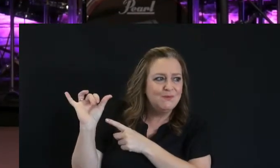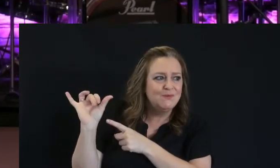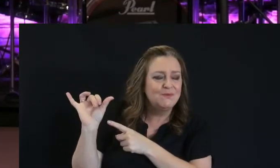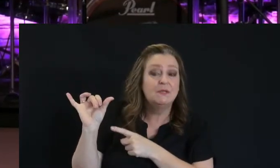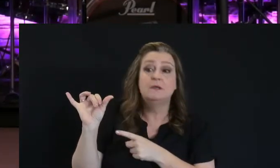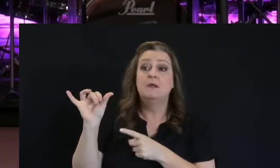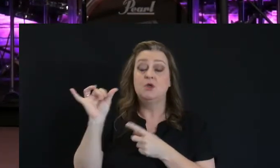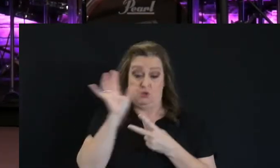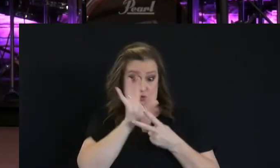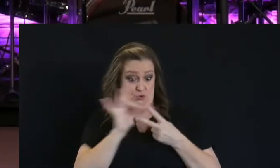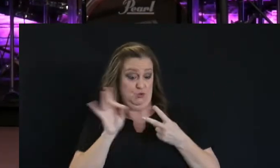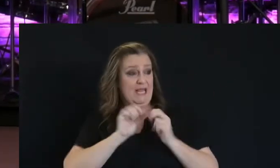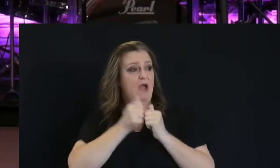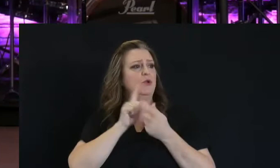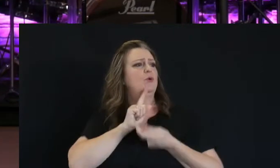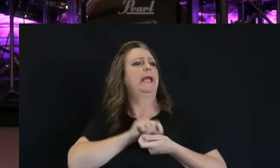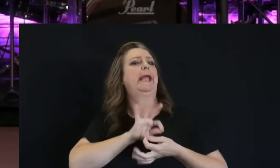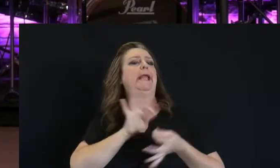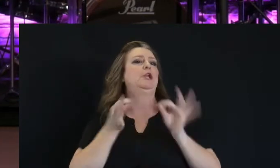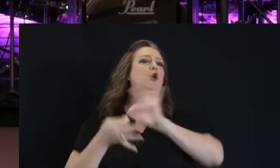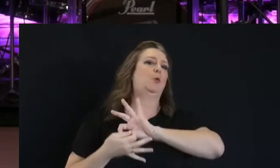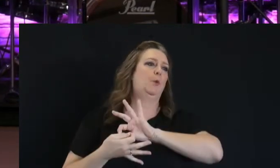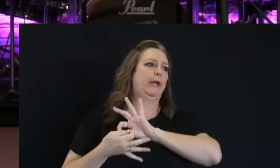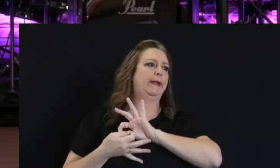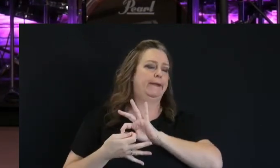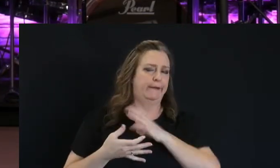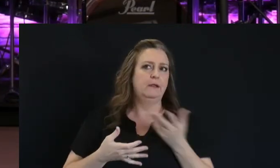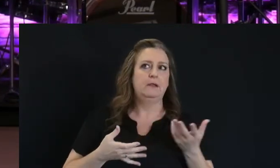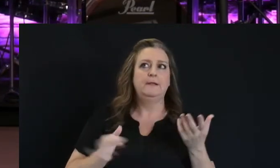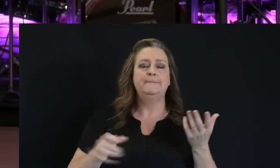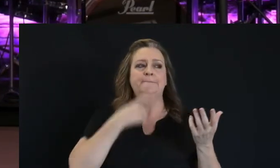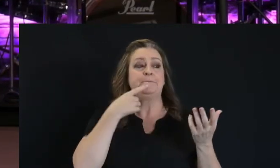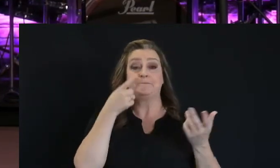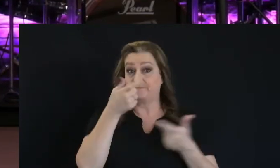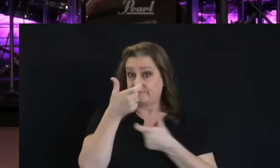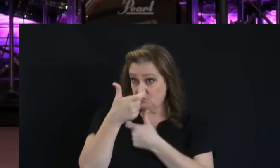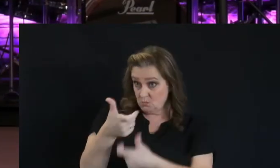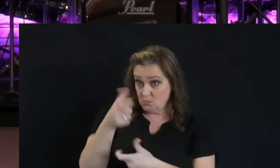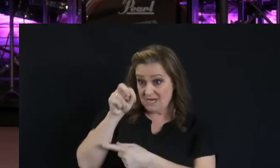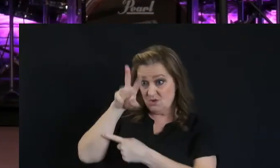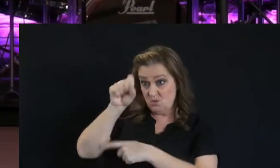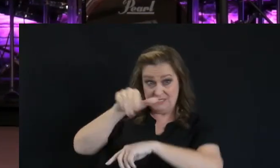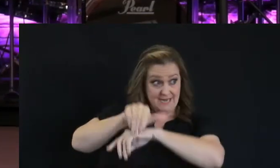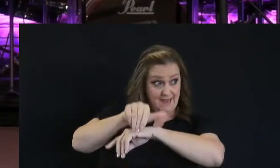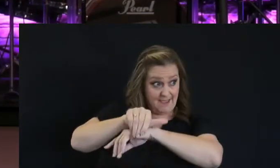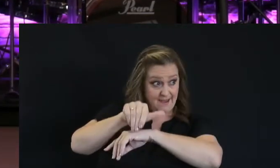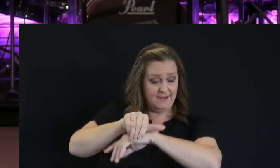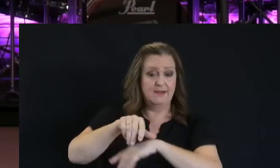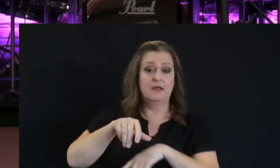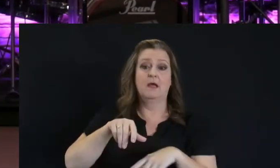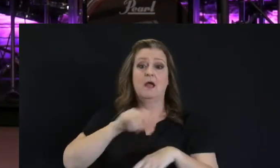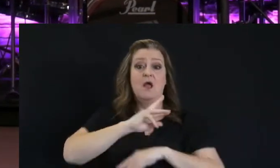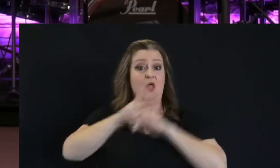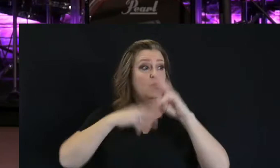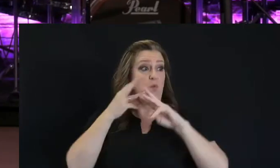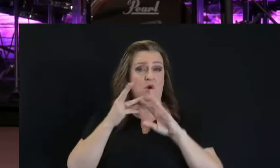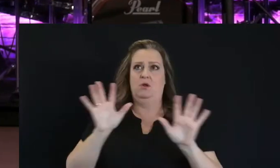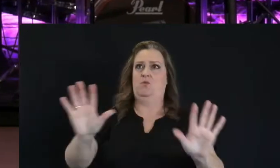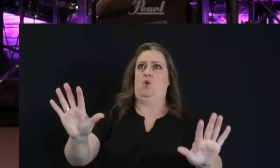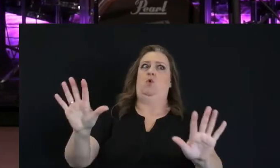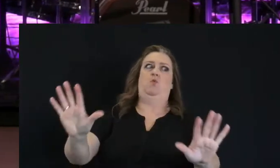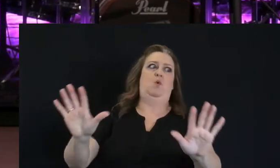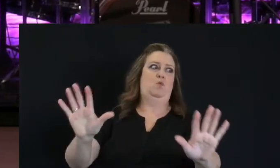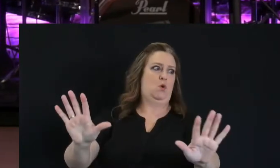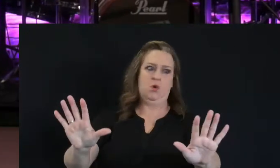You get to choose how you interpret the news. And like I said, when you watch the news at night and the world is going, whoa, whoa,